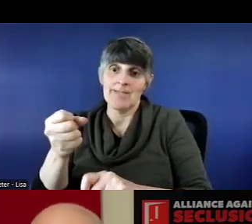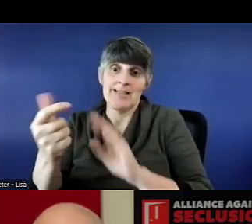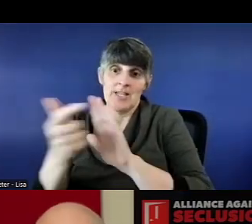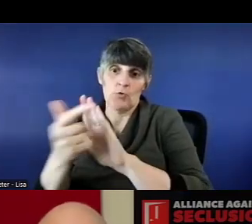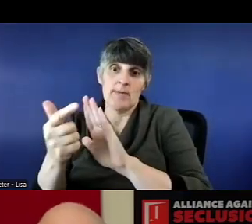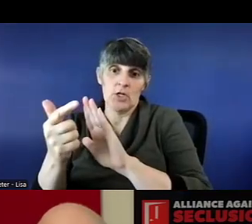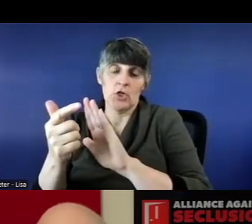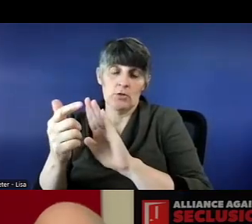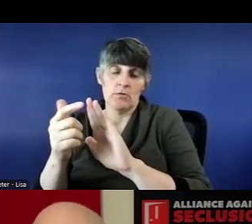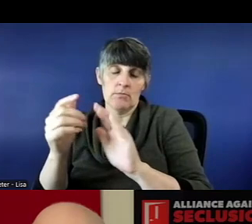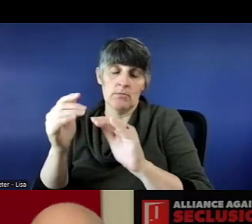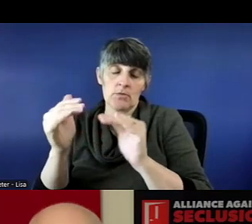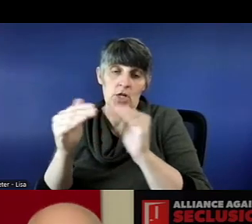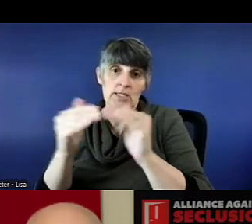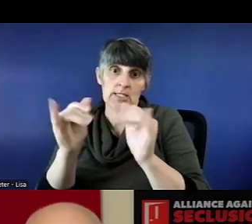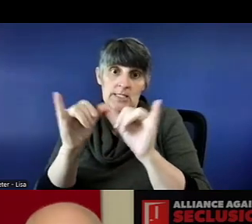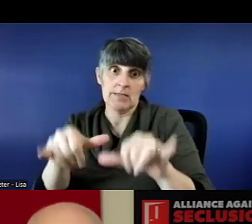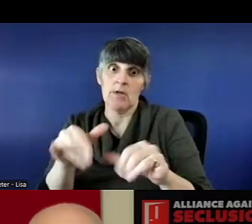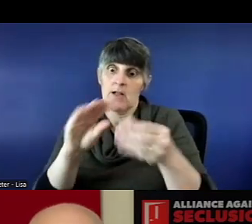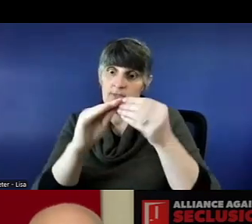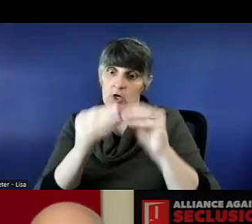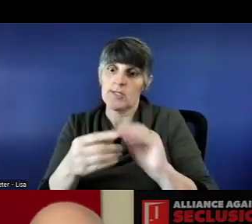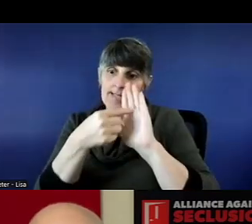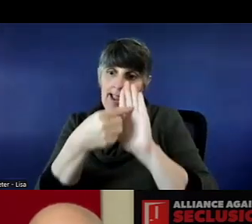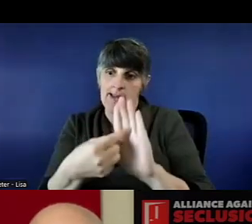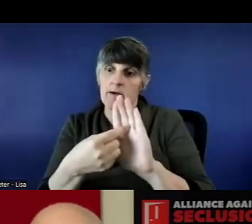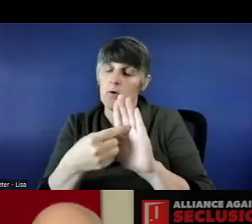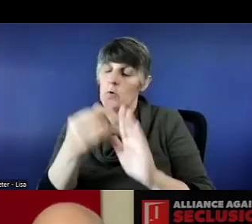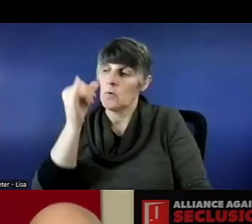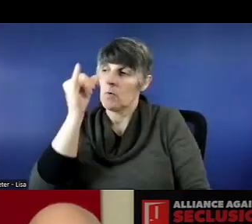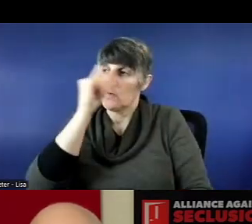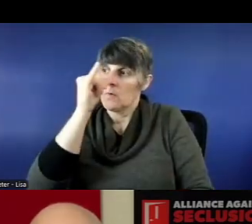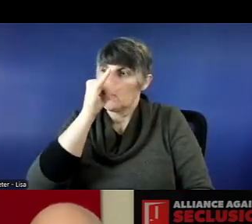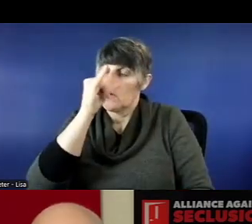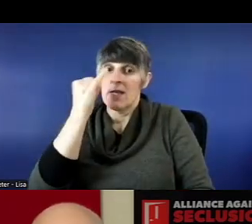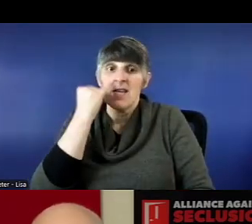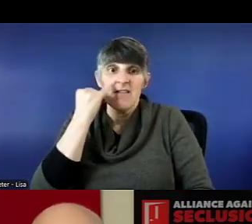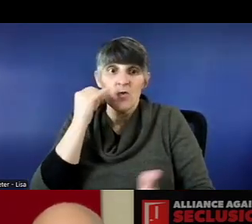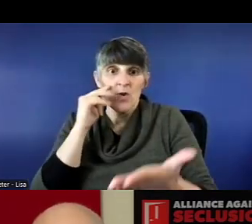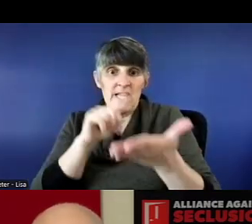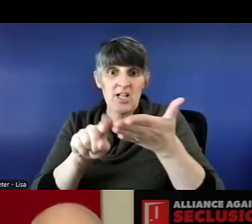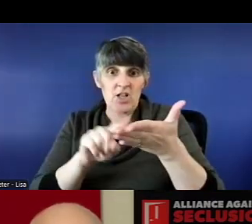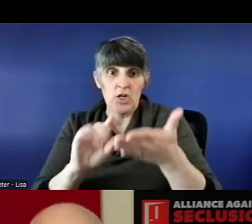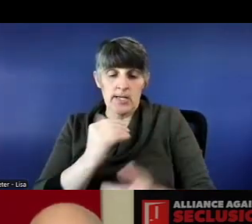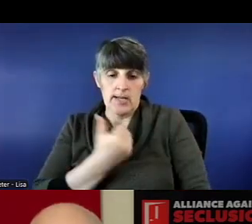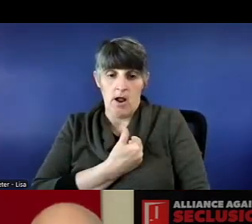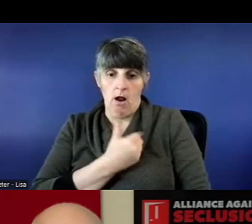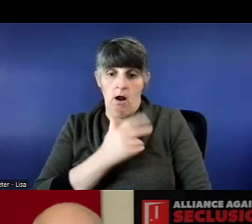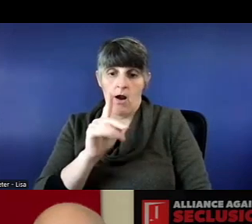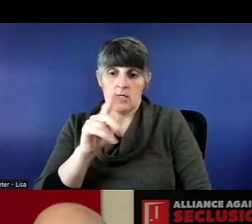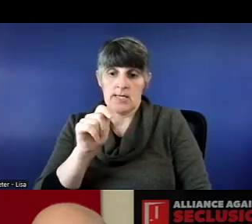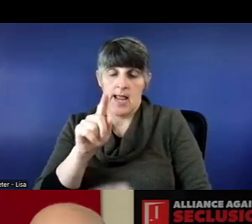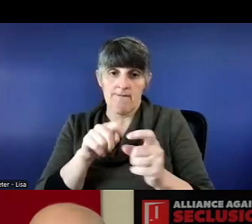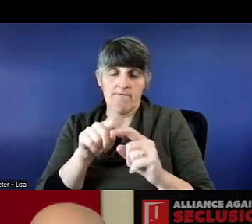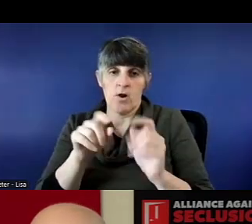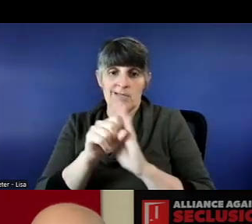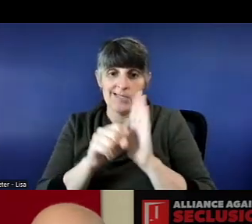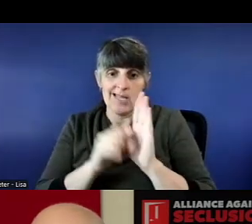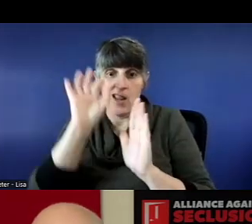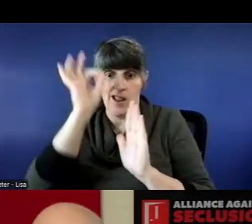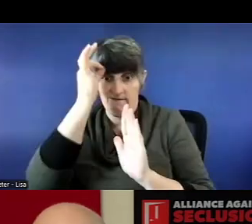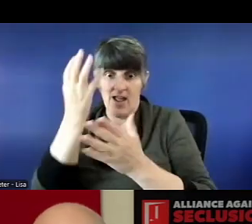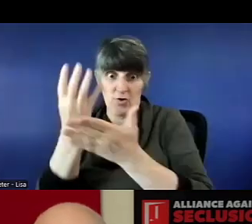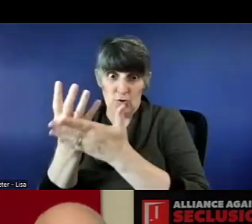system. And there's data out there that is really unnerving. If we look at our data from state and federal